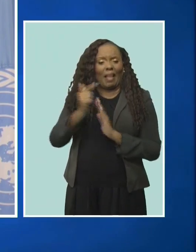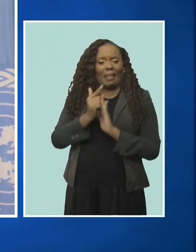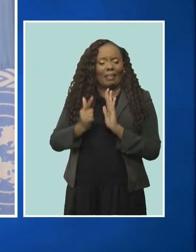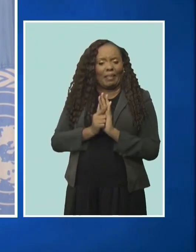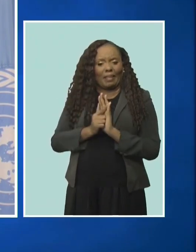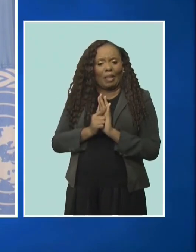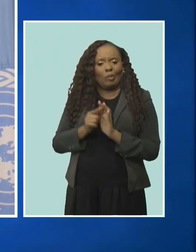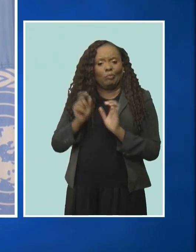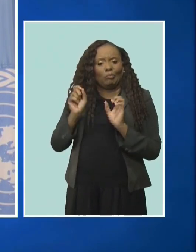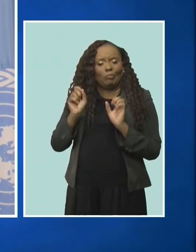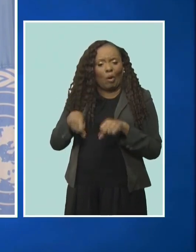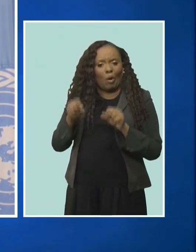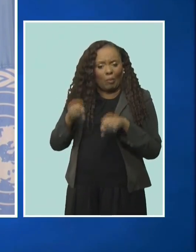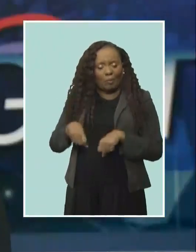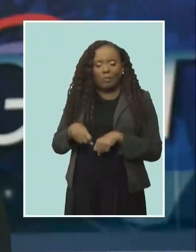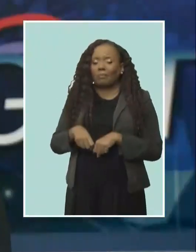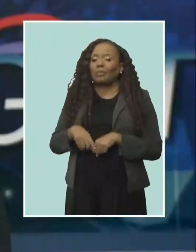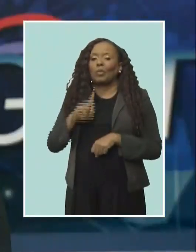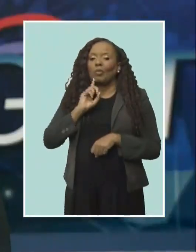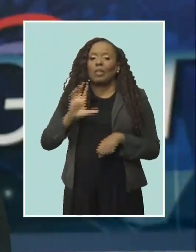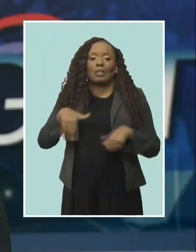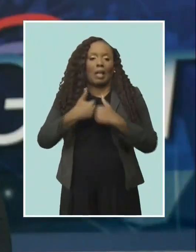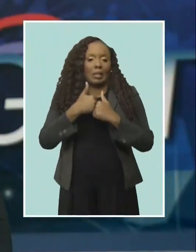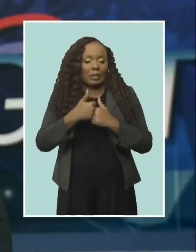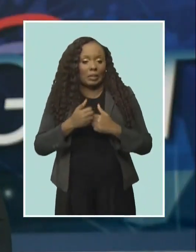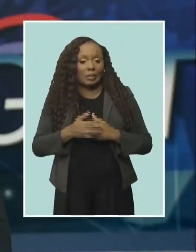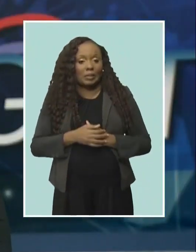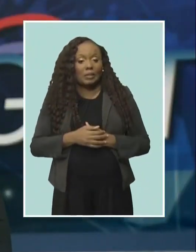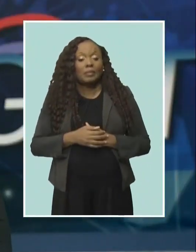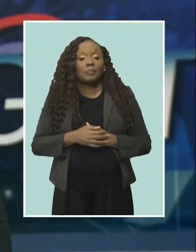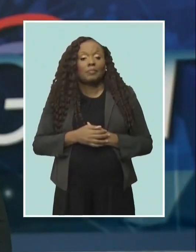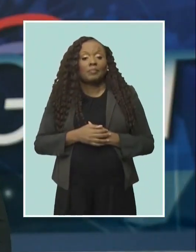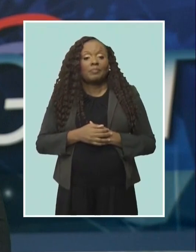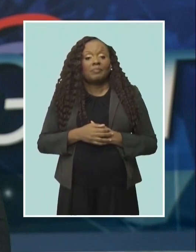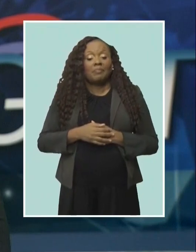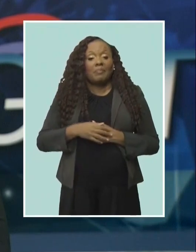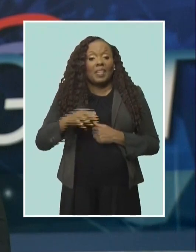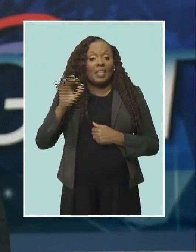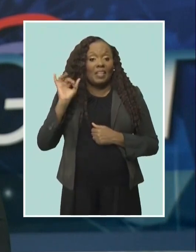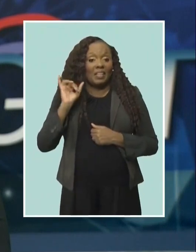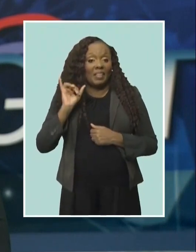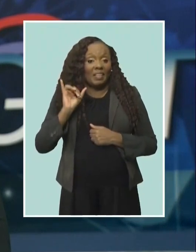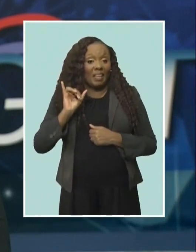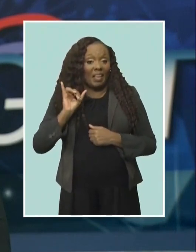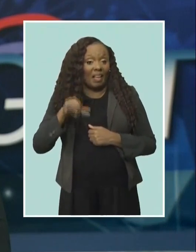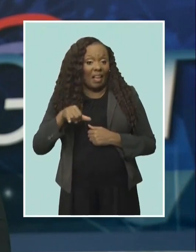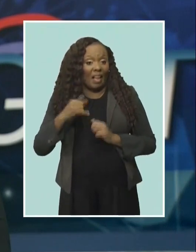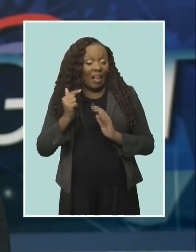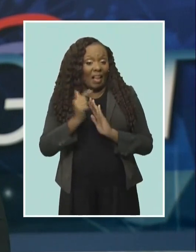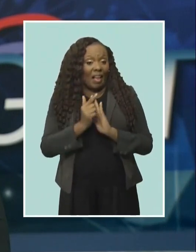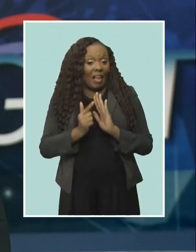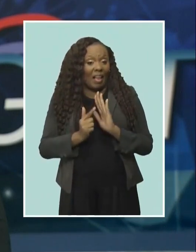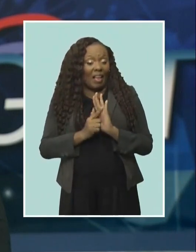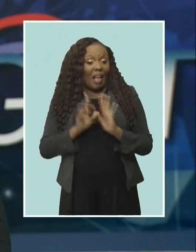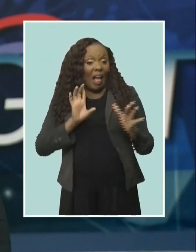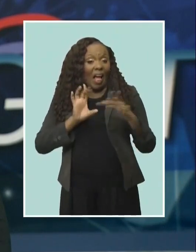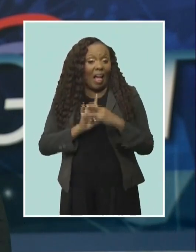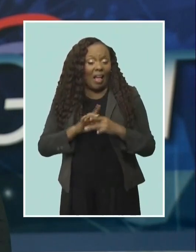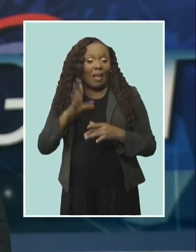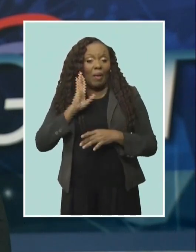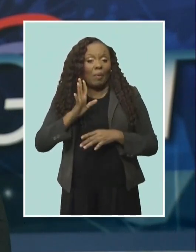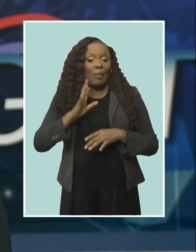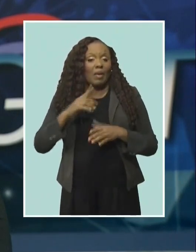we would have had a challenge. While the legal framework and application of judge-alone trials will be discussed